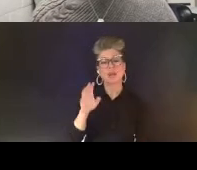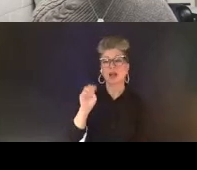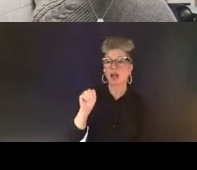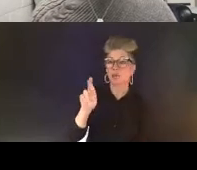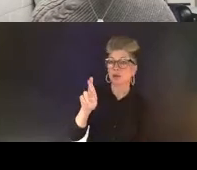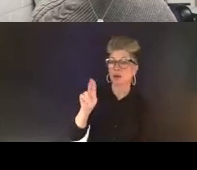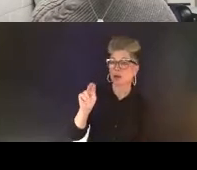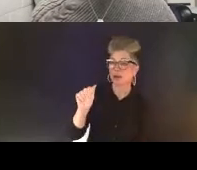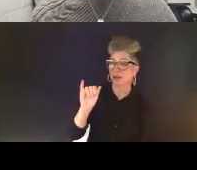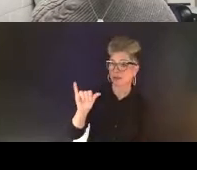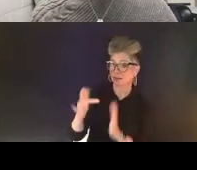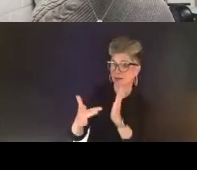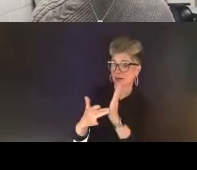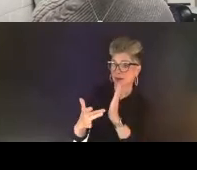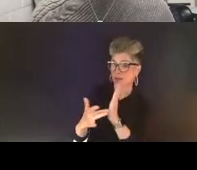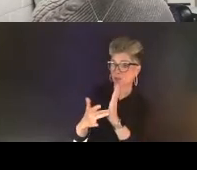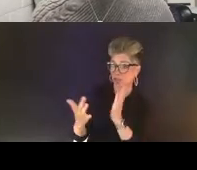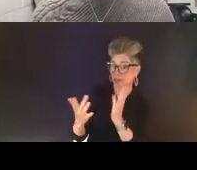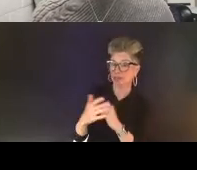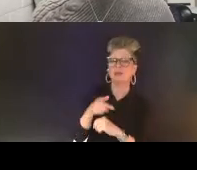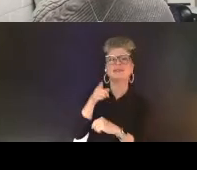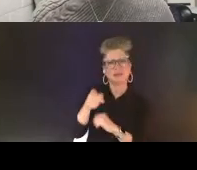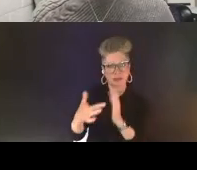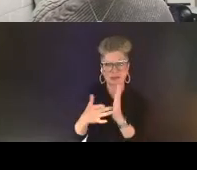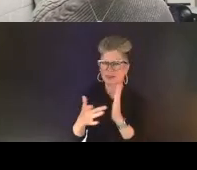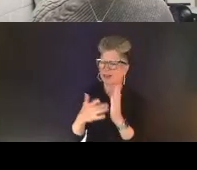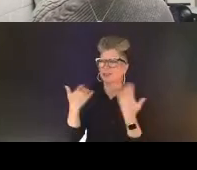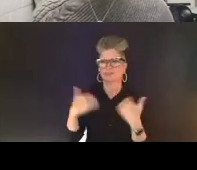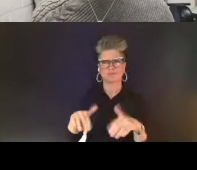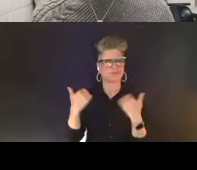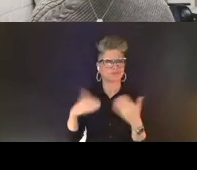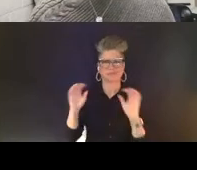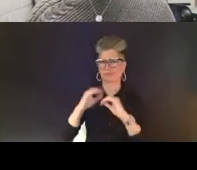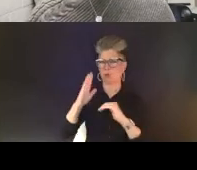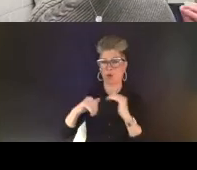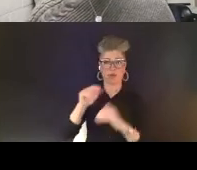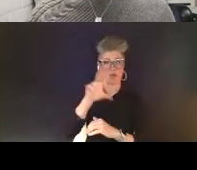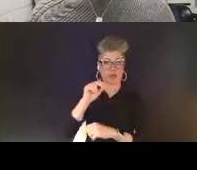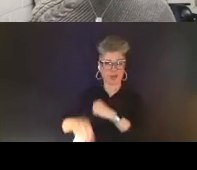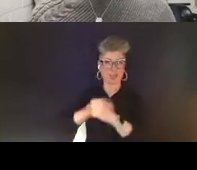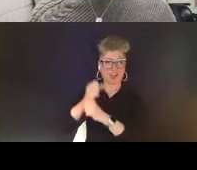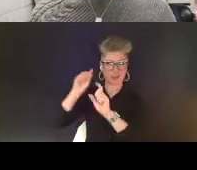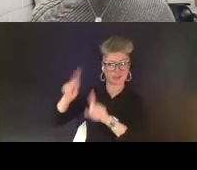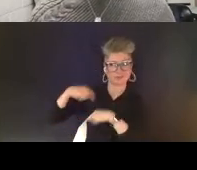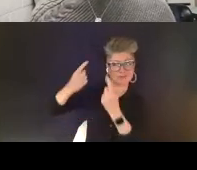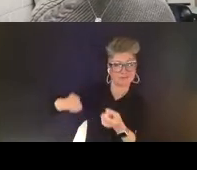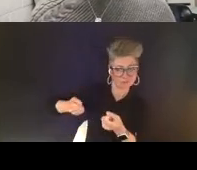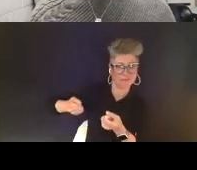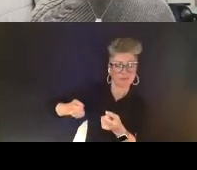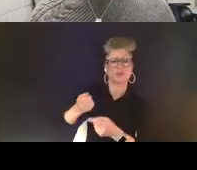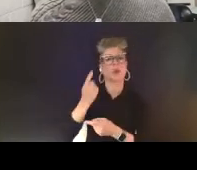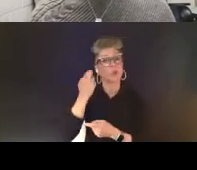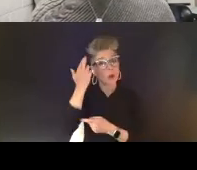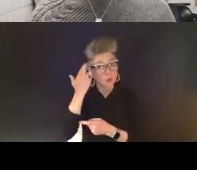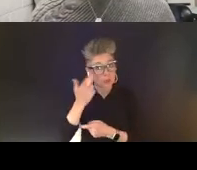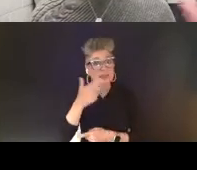technology, this technology has been around for at least 30 years. So one of the reasons that the production of these